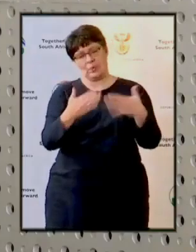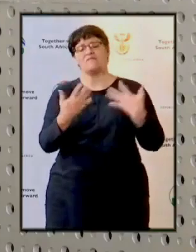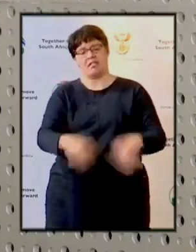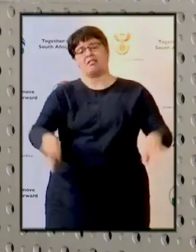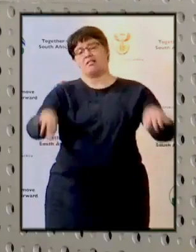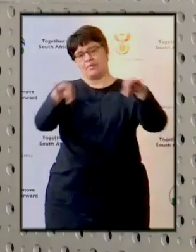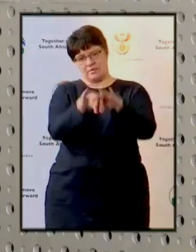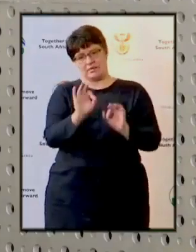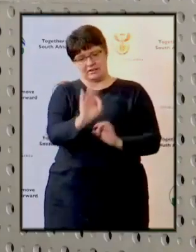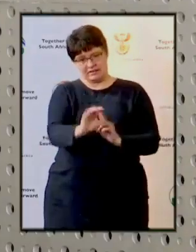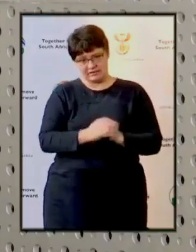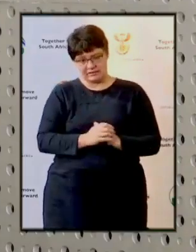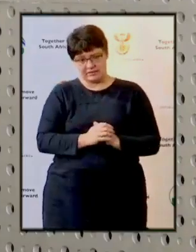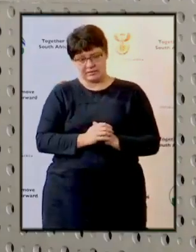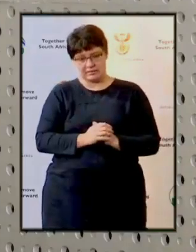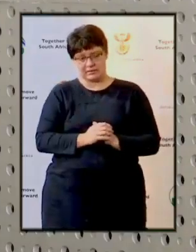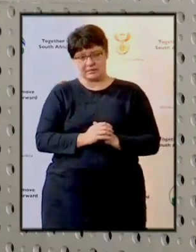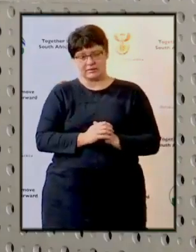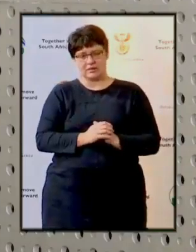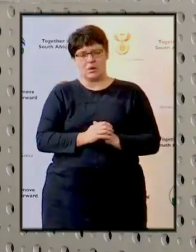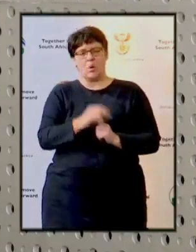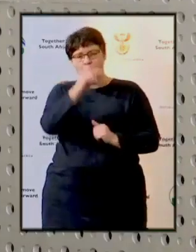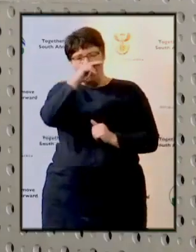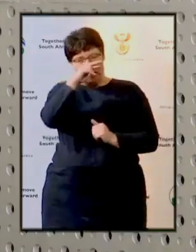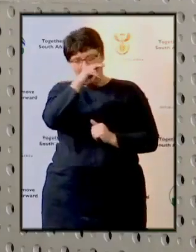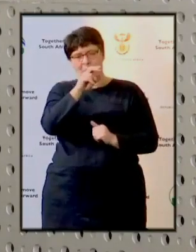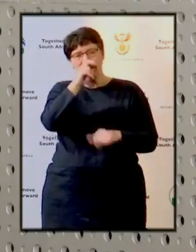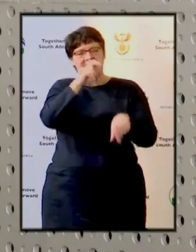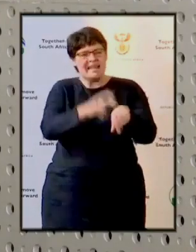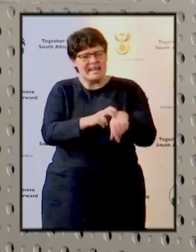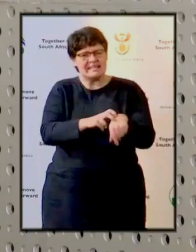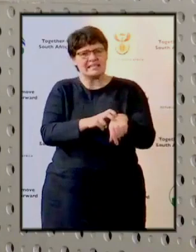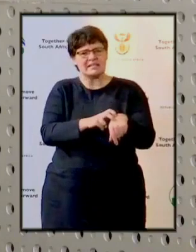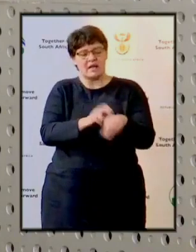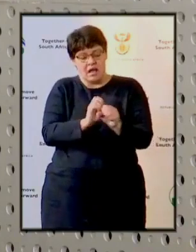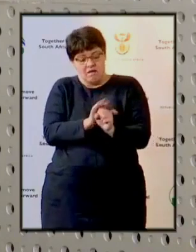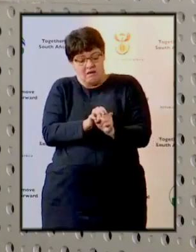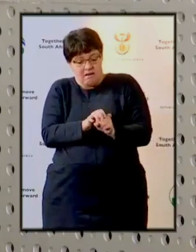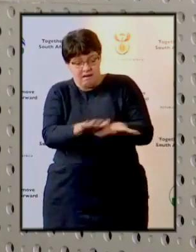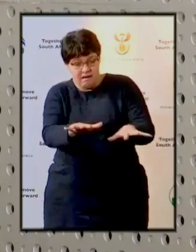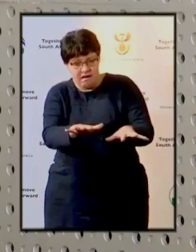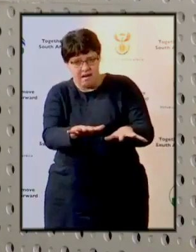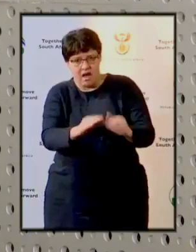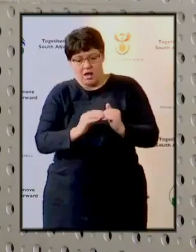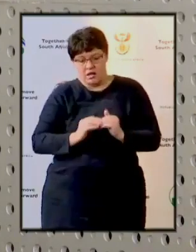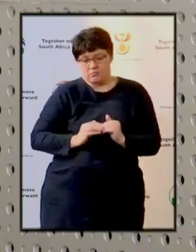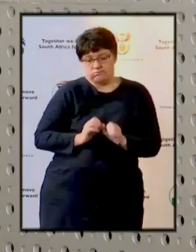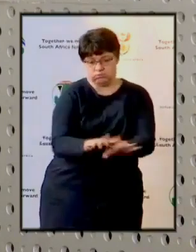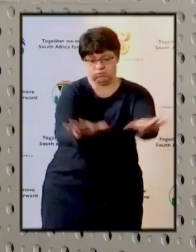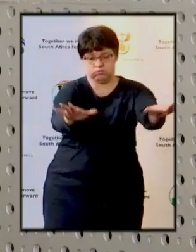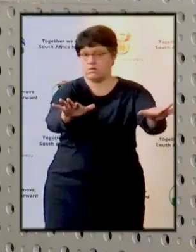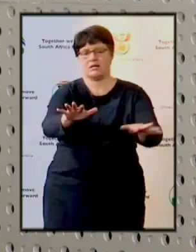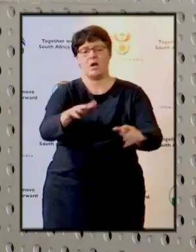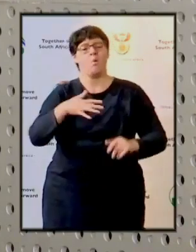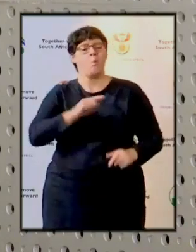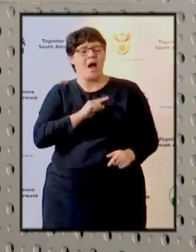main focus must be to avoid a significant rise in infection rates that lead to loss of life, and